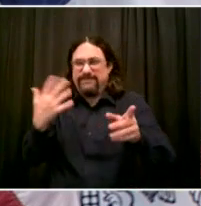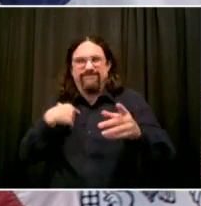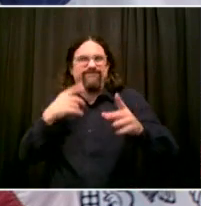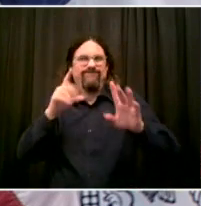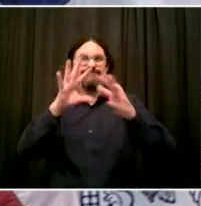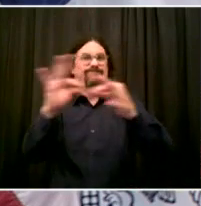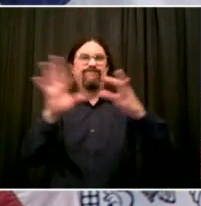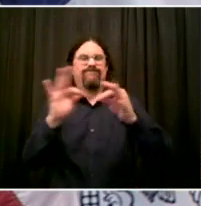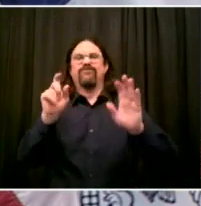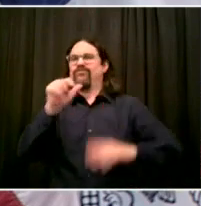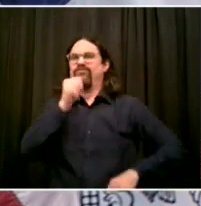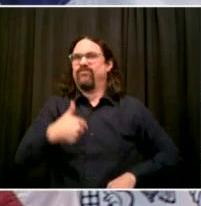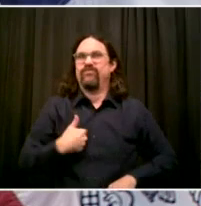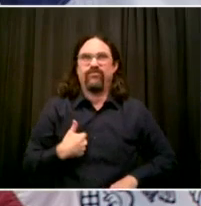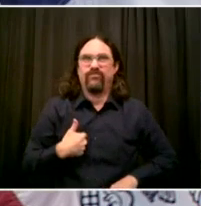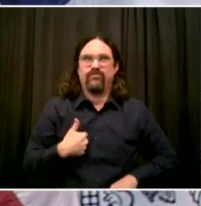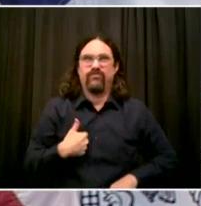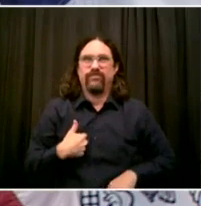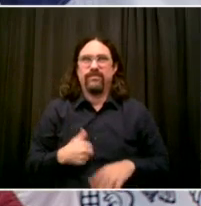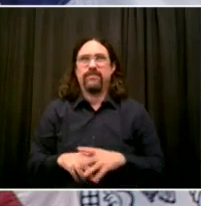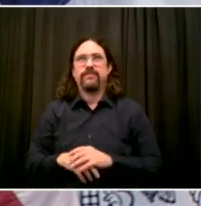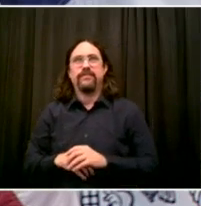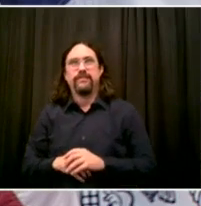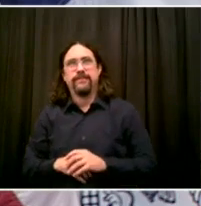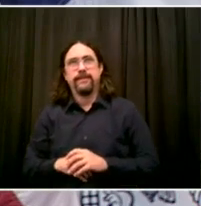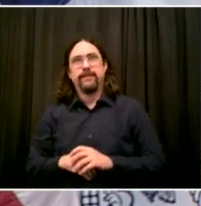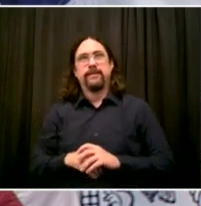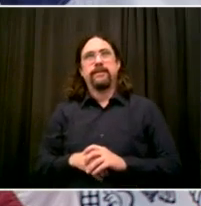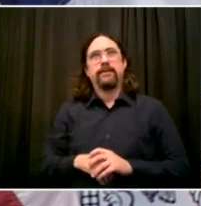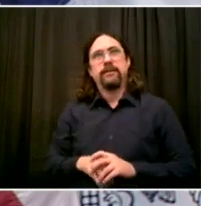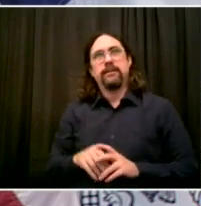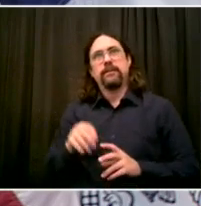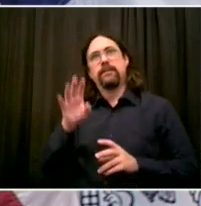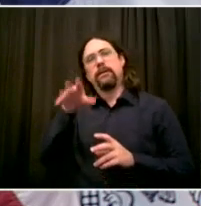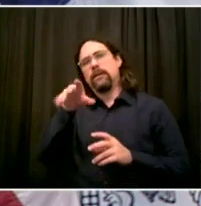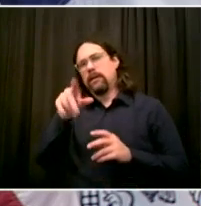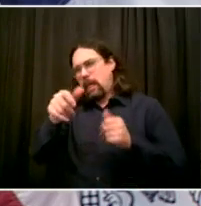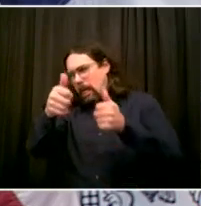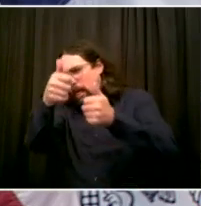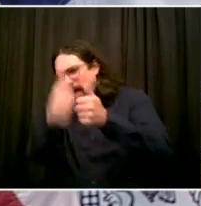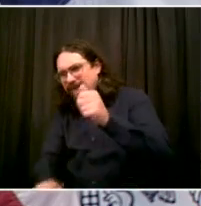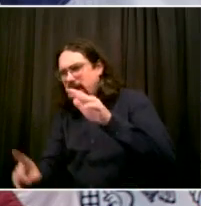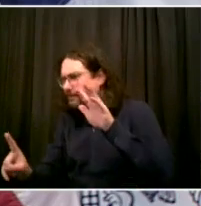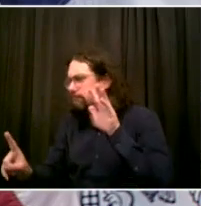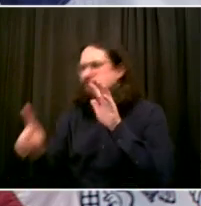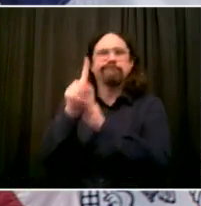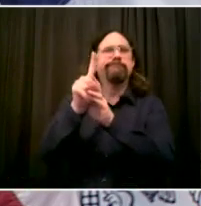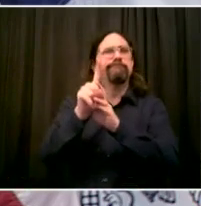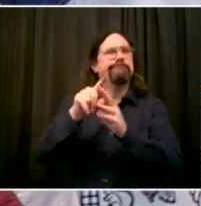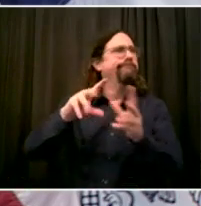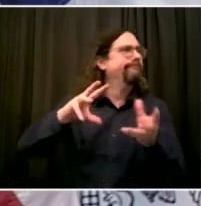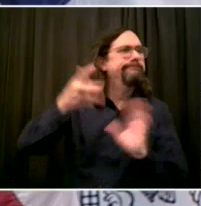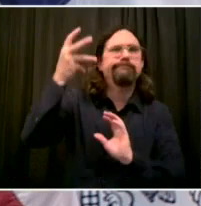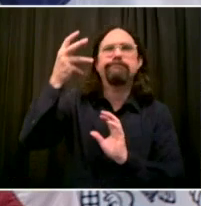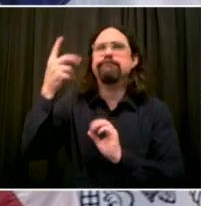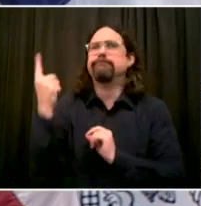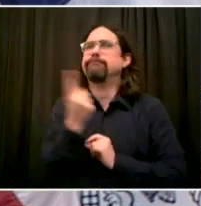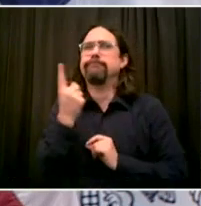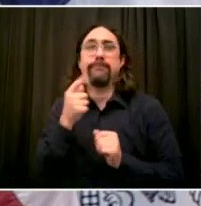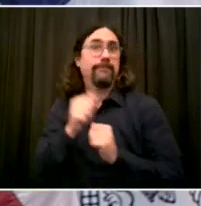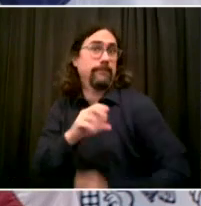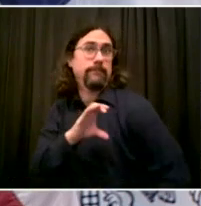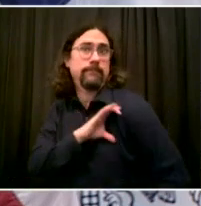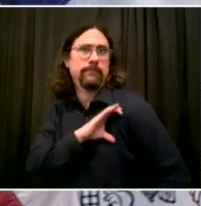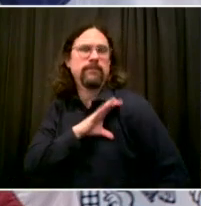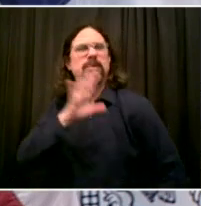their job properly. Anyone who does not, you have seen the discipline process is speeding up now.